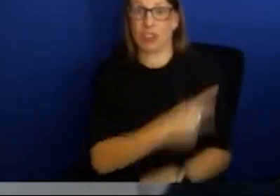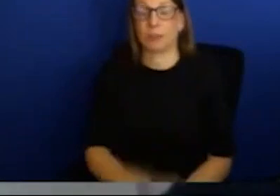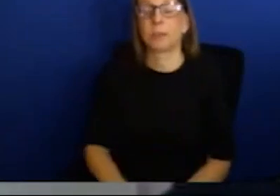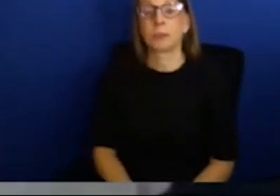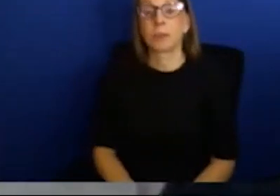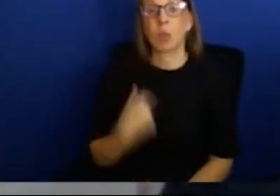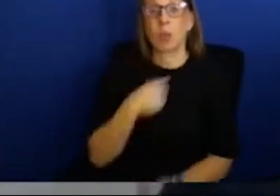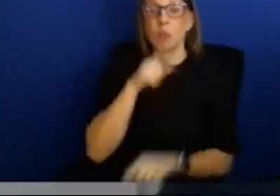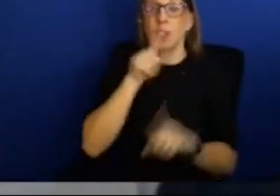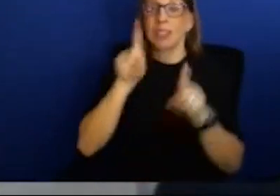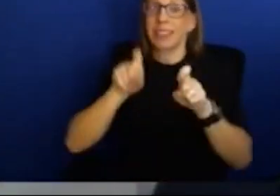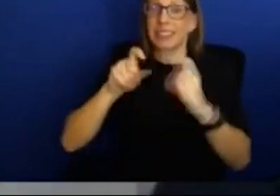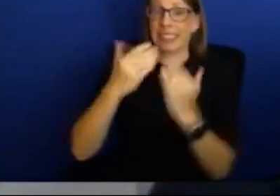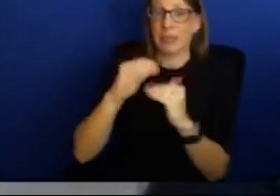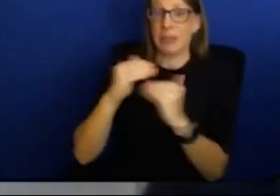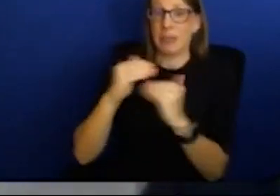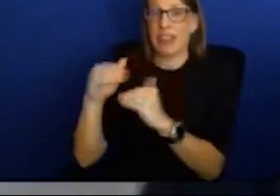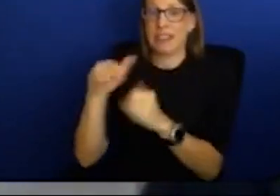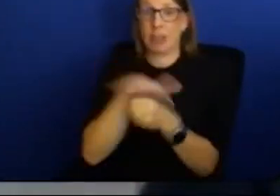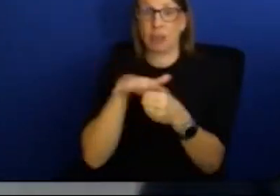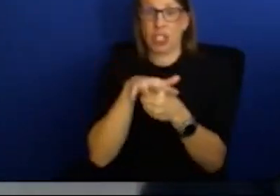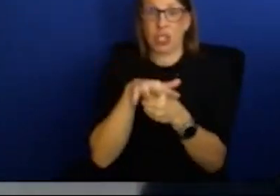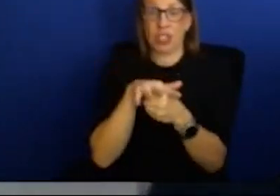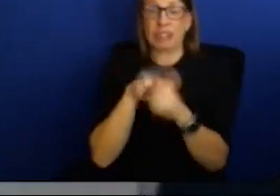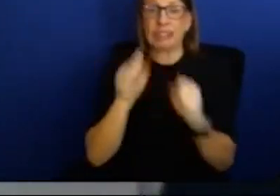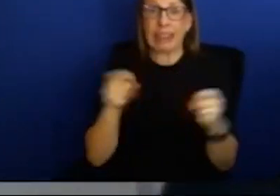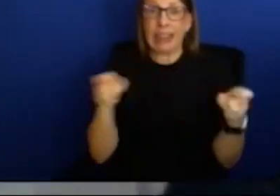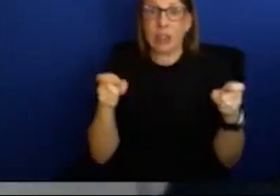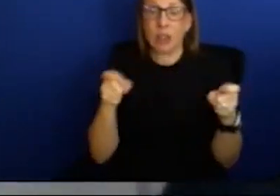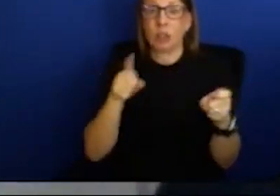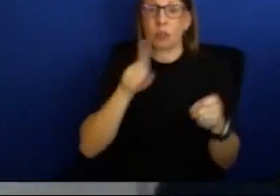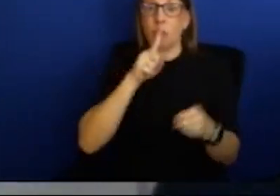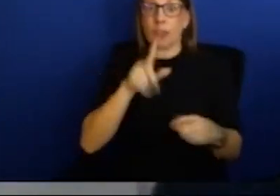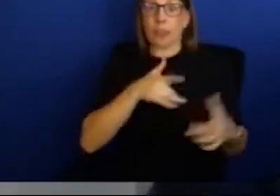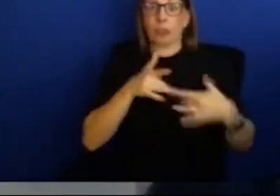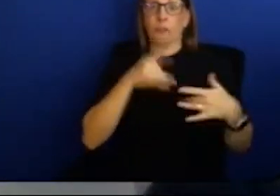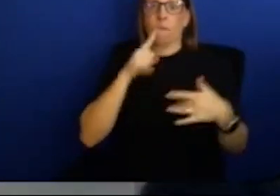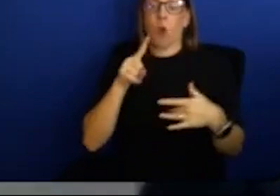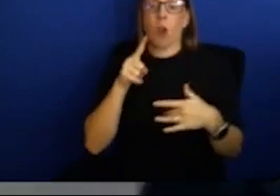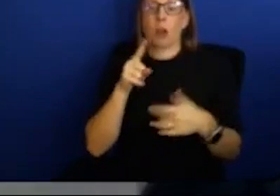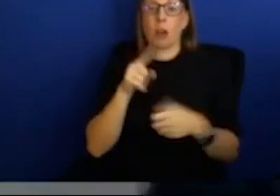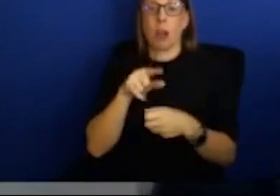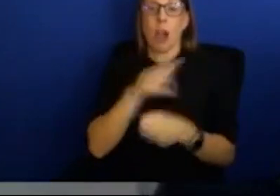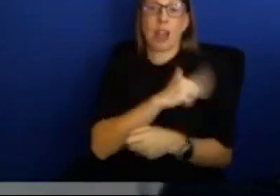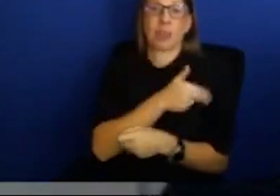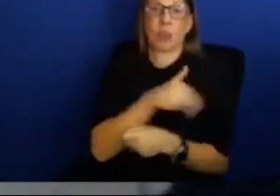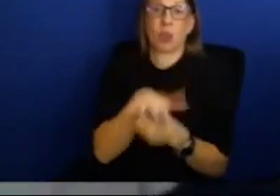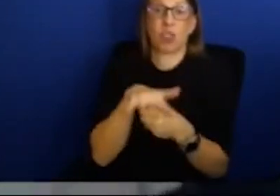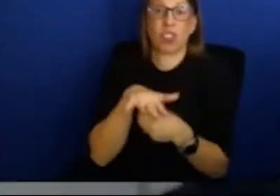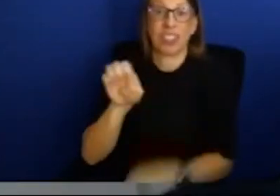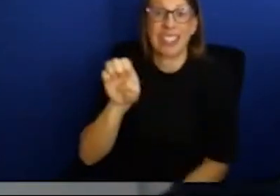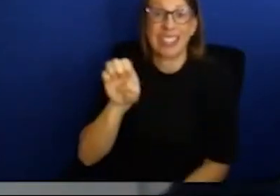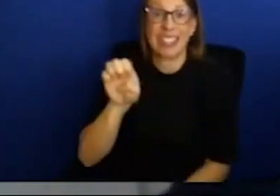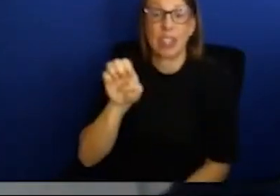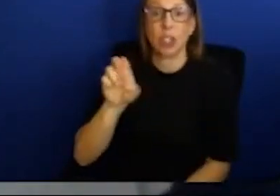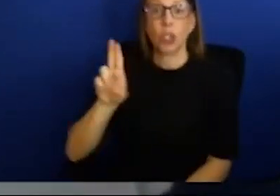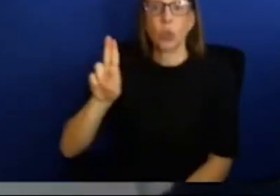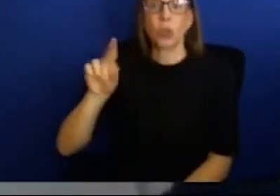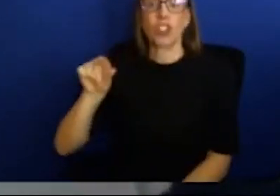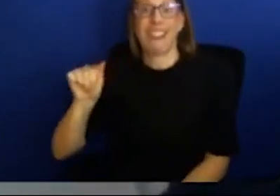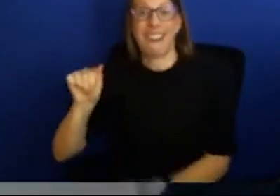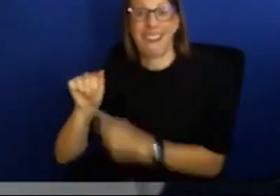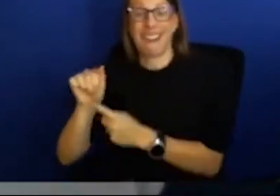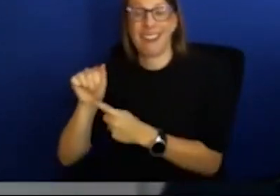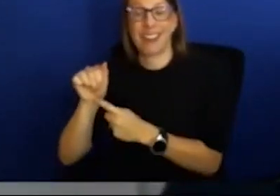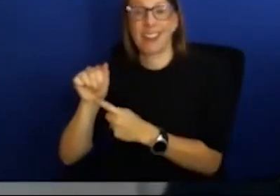the limits of what that region can do. And what's really concerning, too, for Hospital Region E is, of course, UGA is a huge